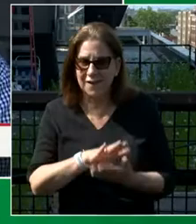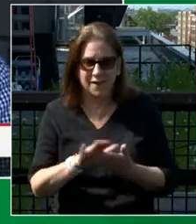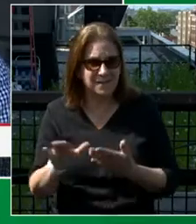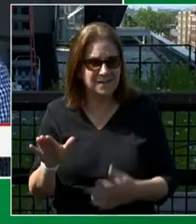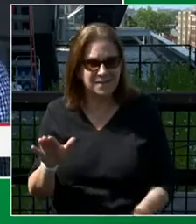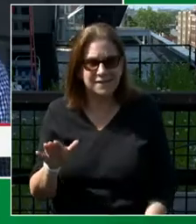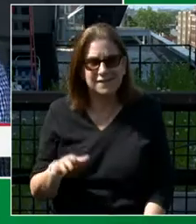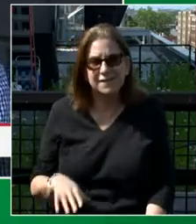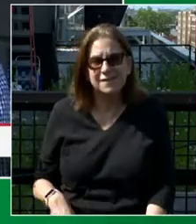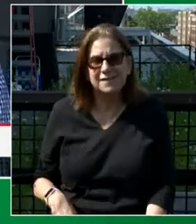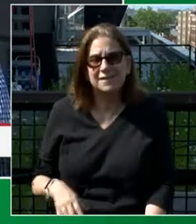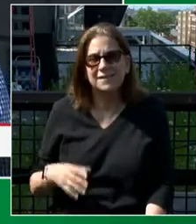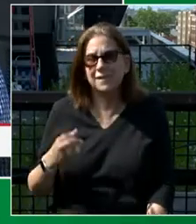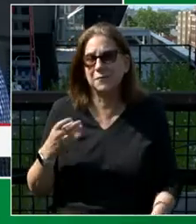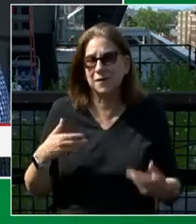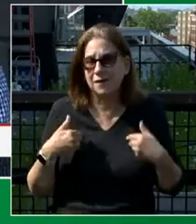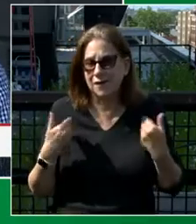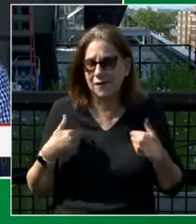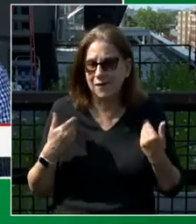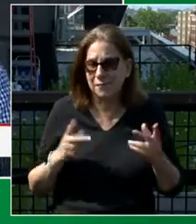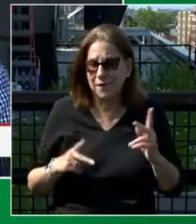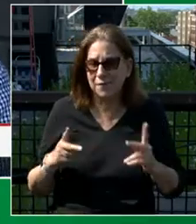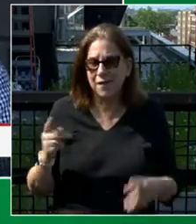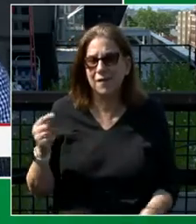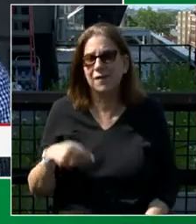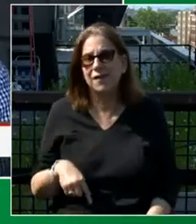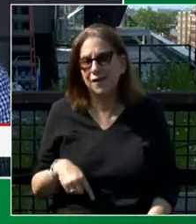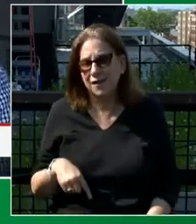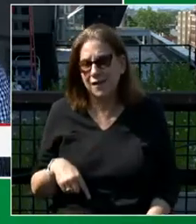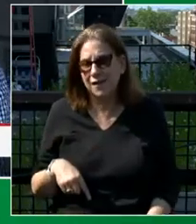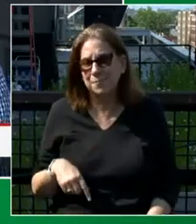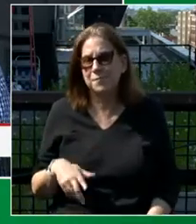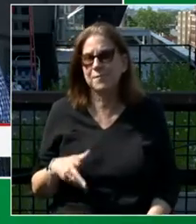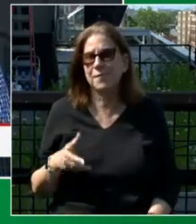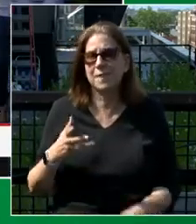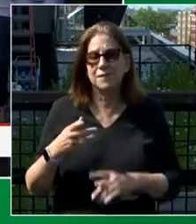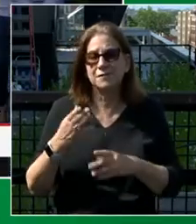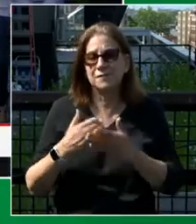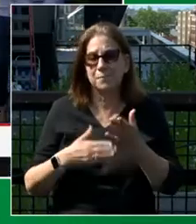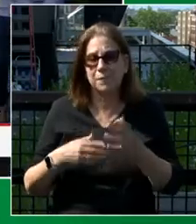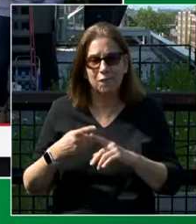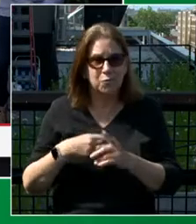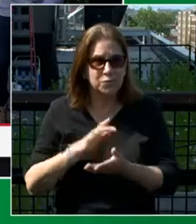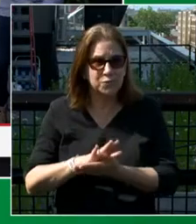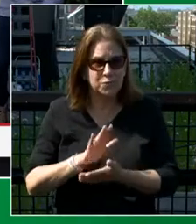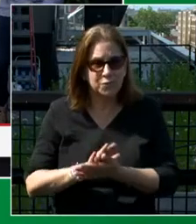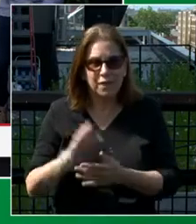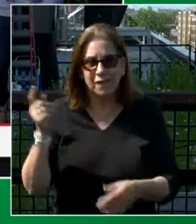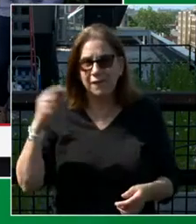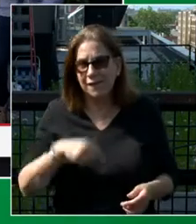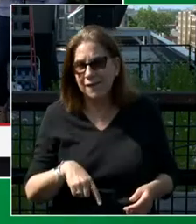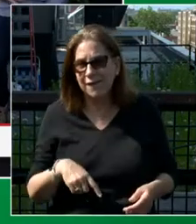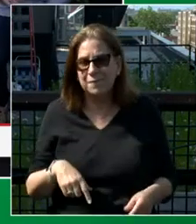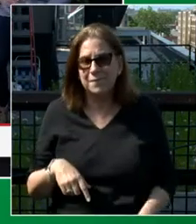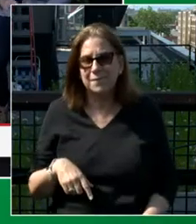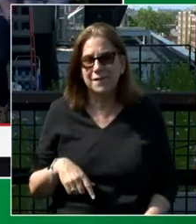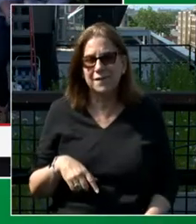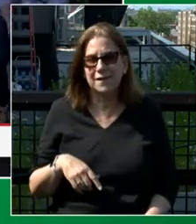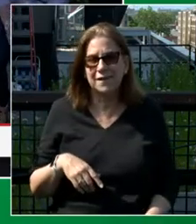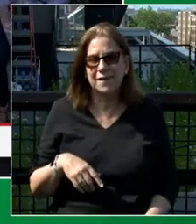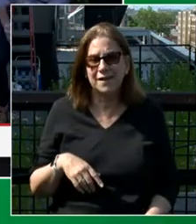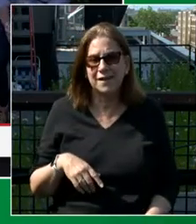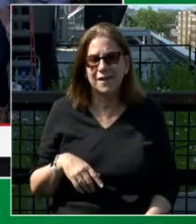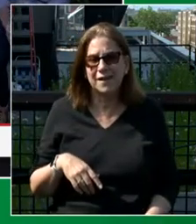middle school all over again. They're peeking in, like, is it okay to come in? Well, Simangwe, I want to bring you into the